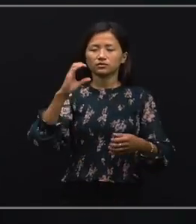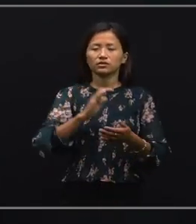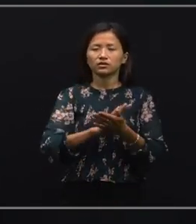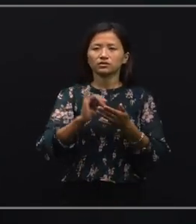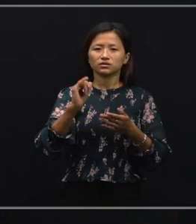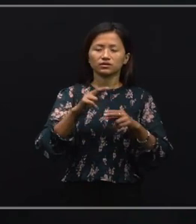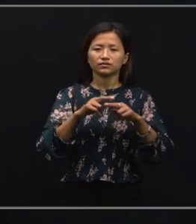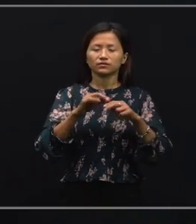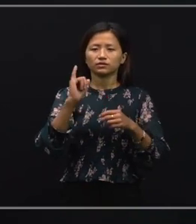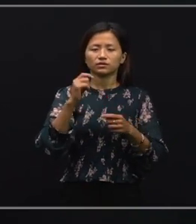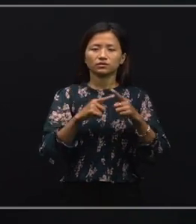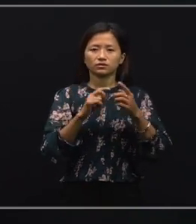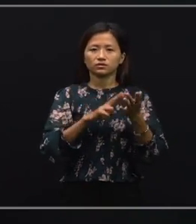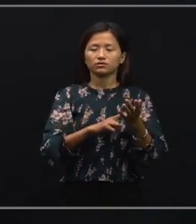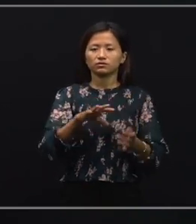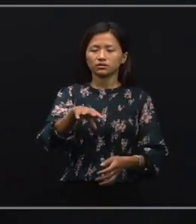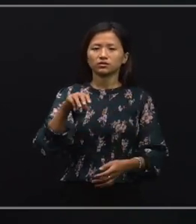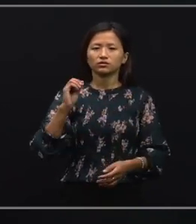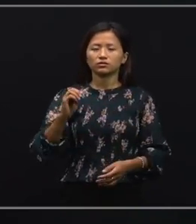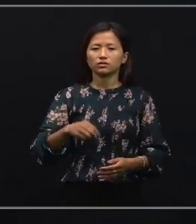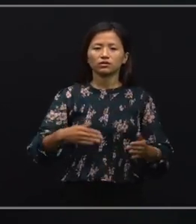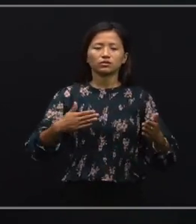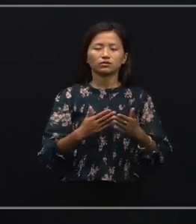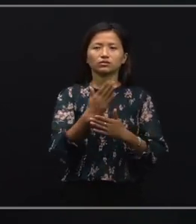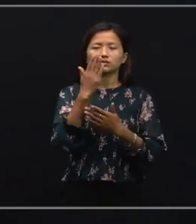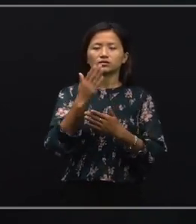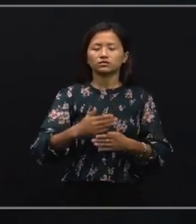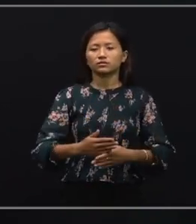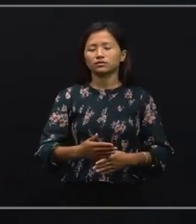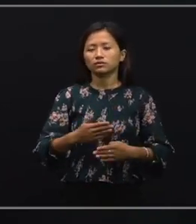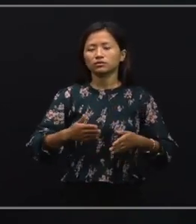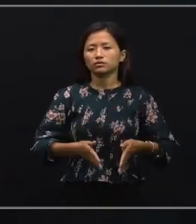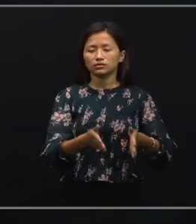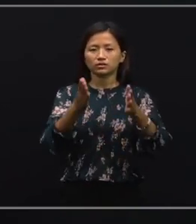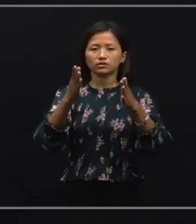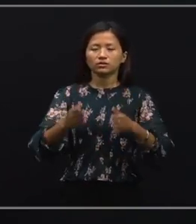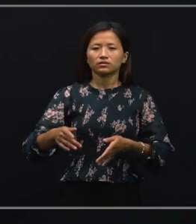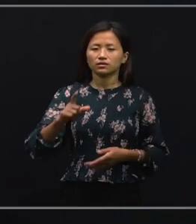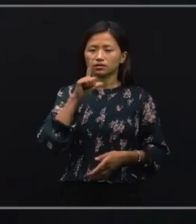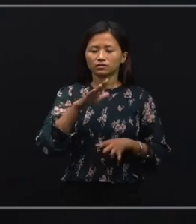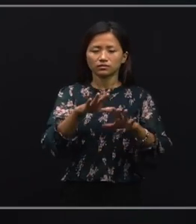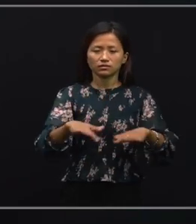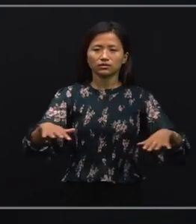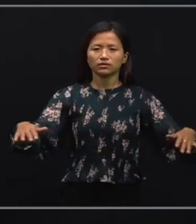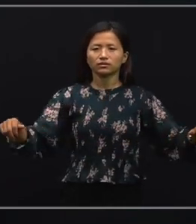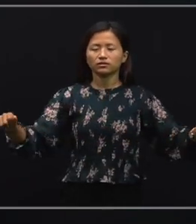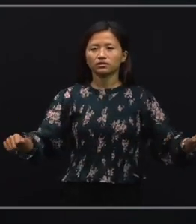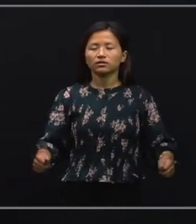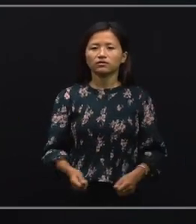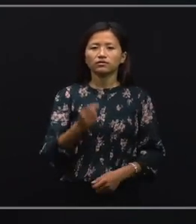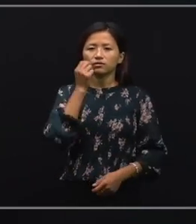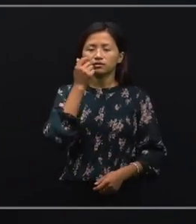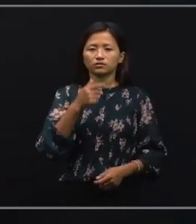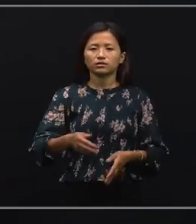chieftain requested the boatman to take them across the lake. Because, why? Because the father's men were riding